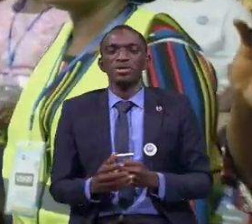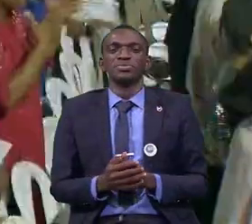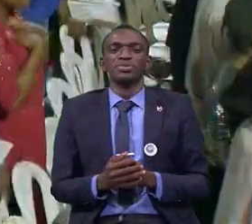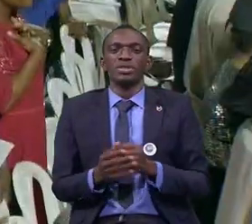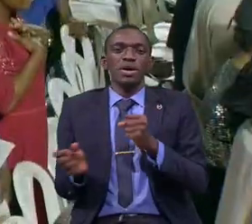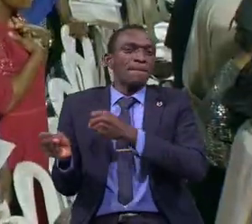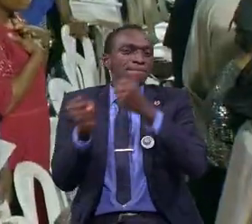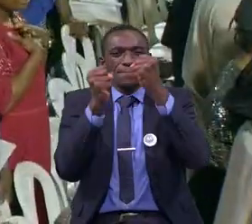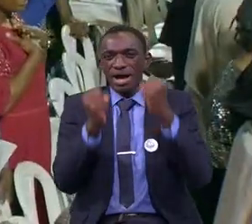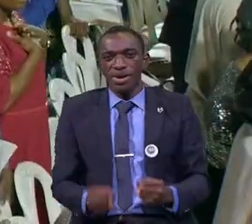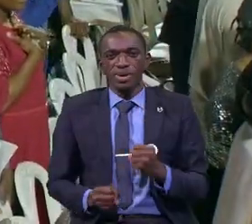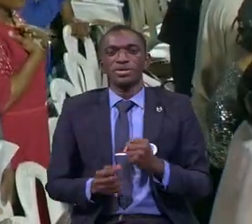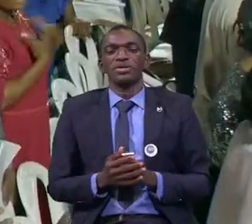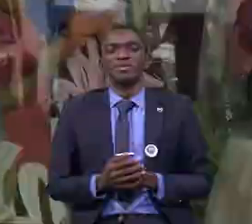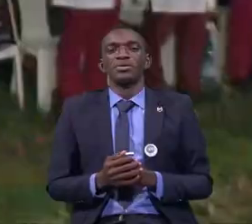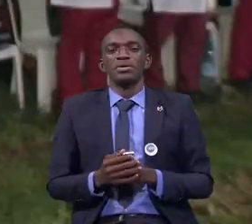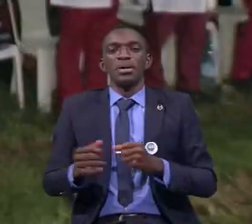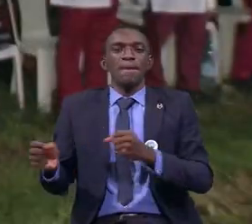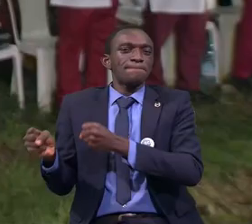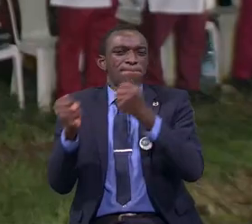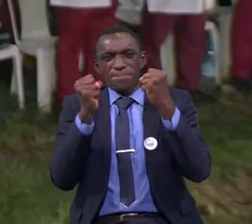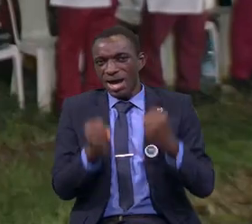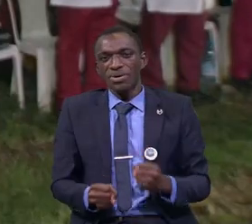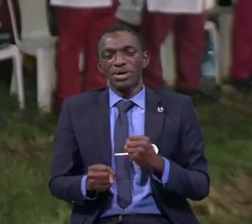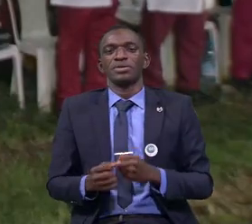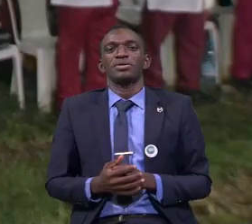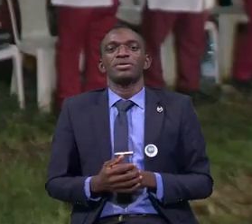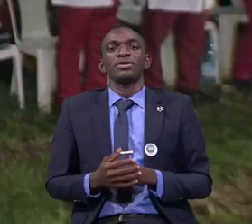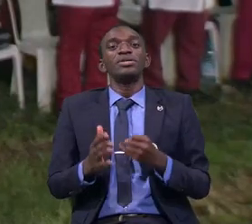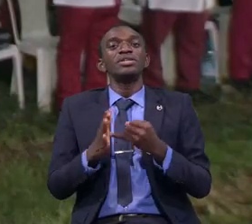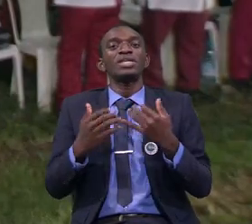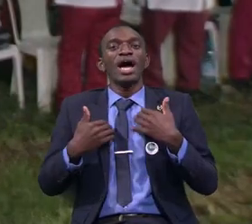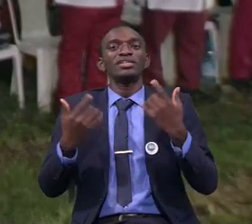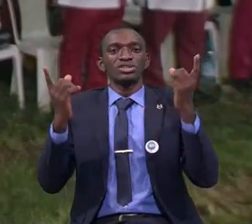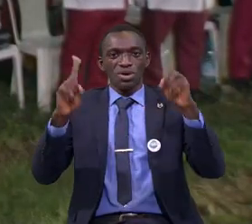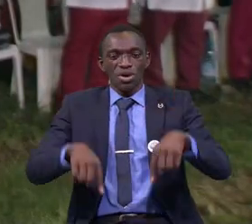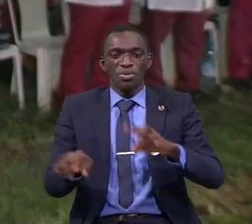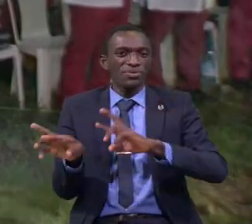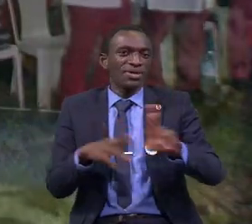Power. Power. It has come already.